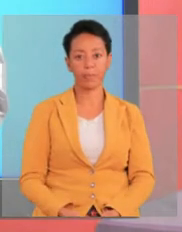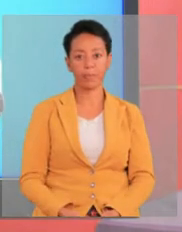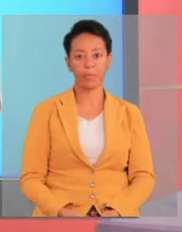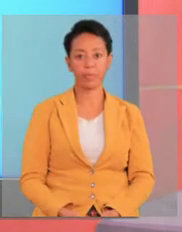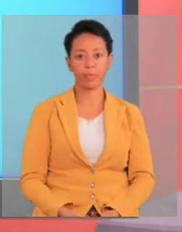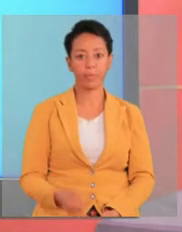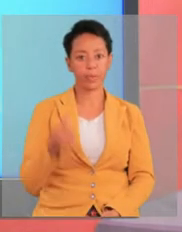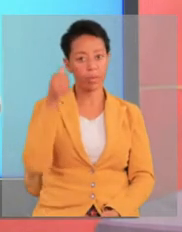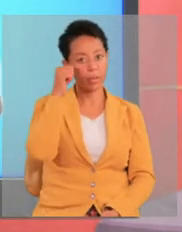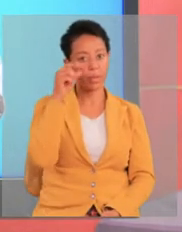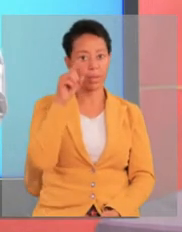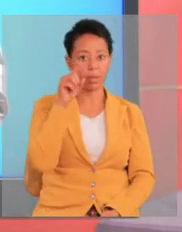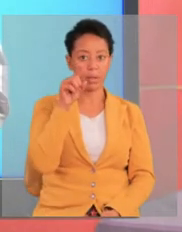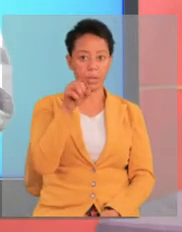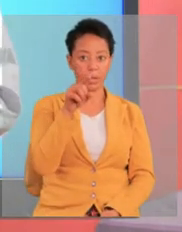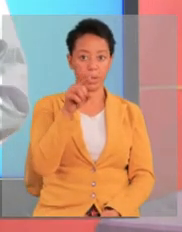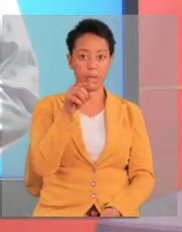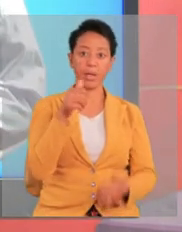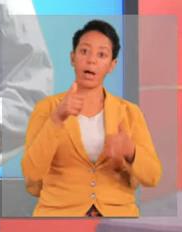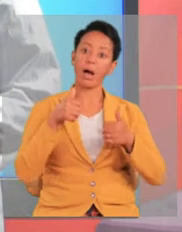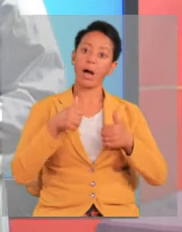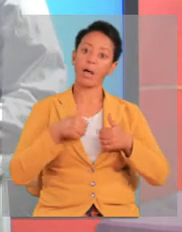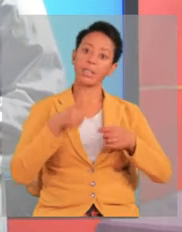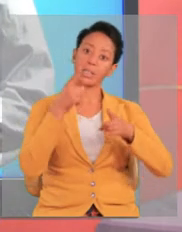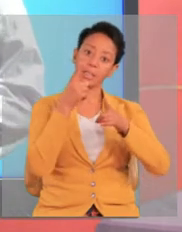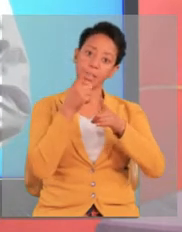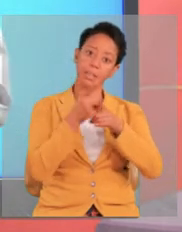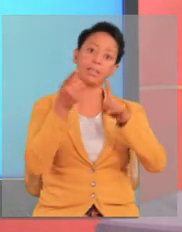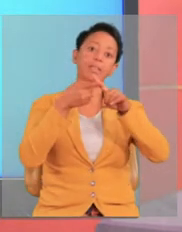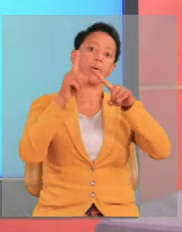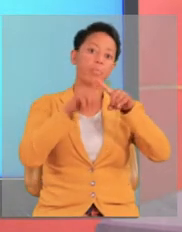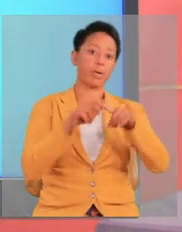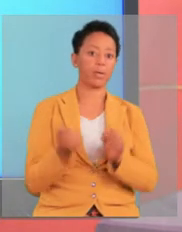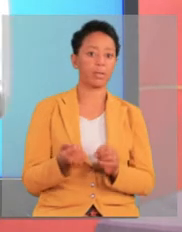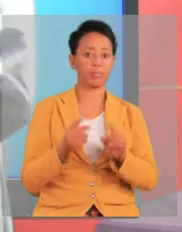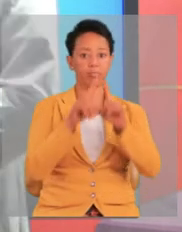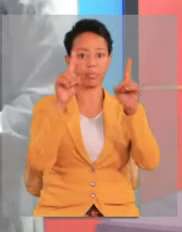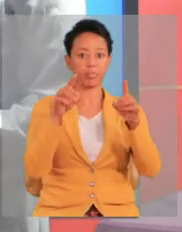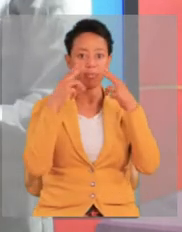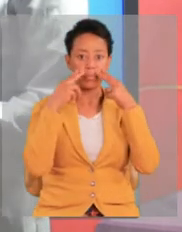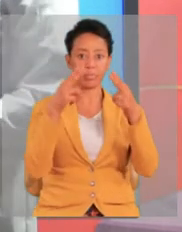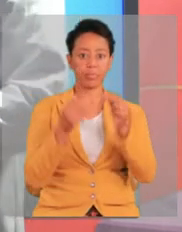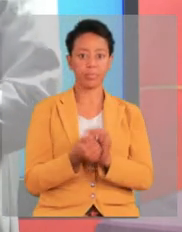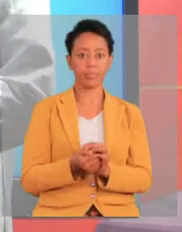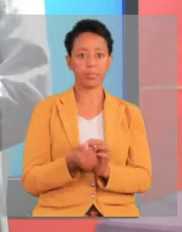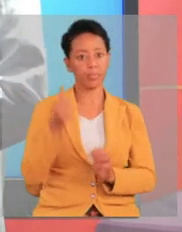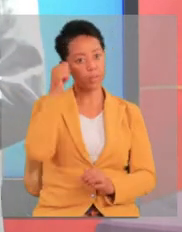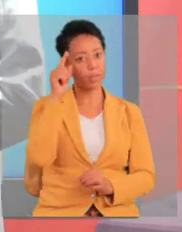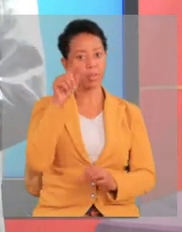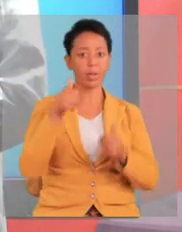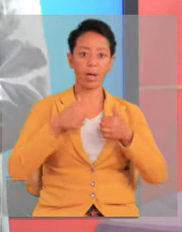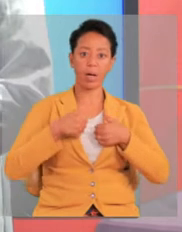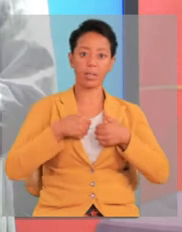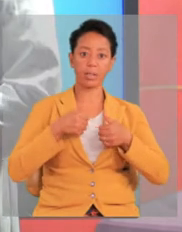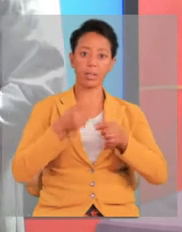He has just come back, for example. As it is shown on the screen, he has just come